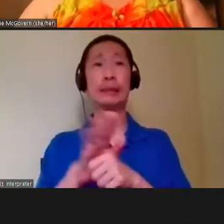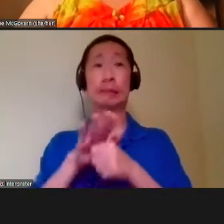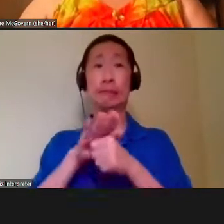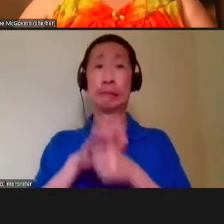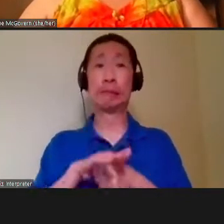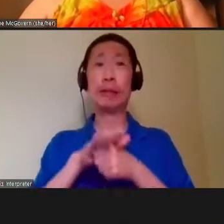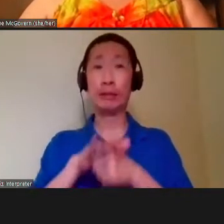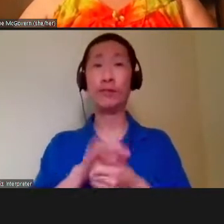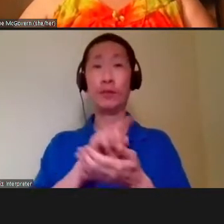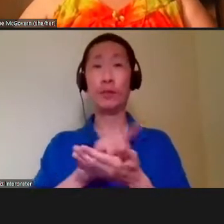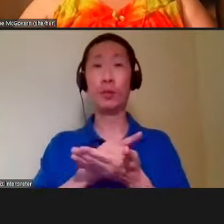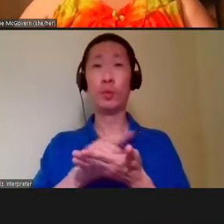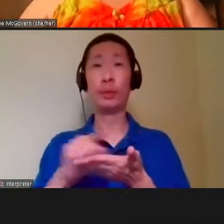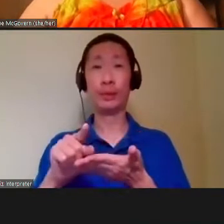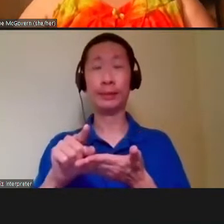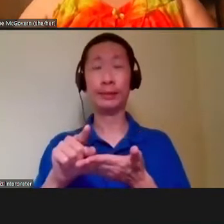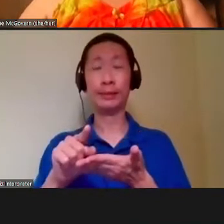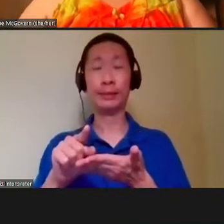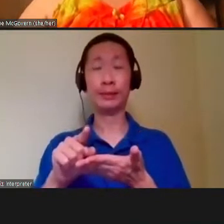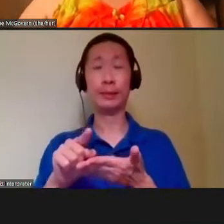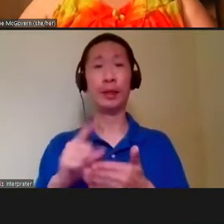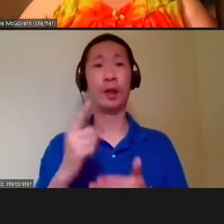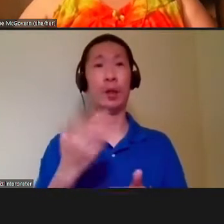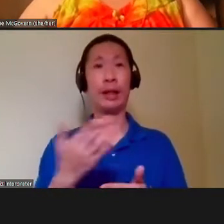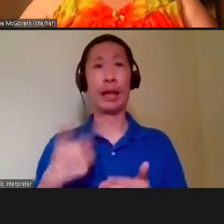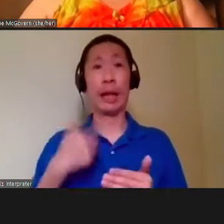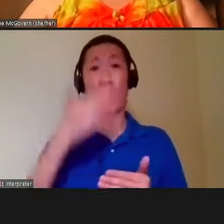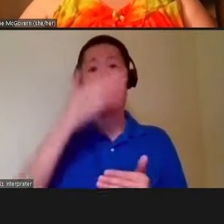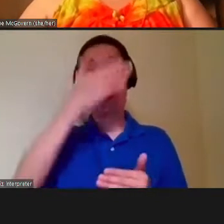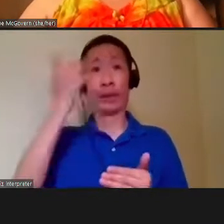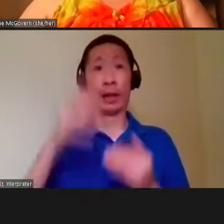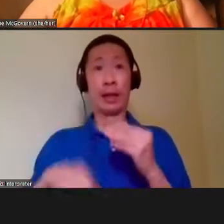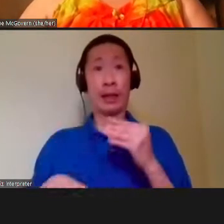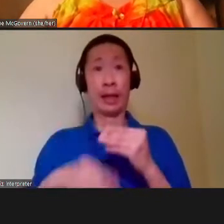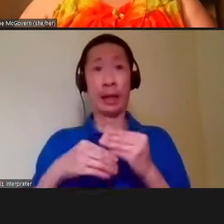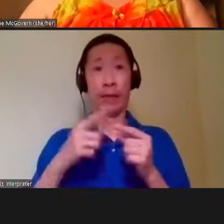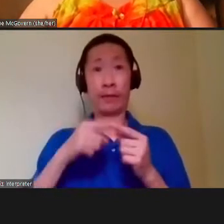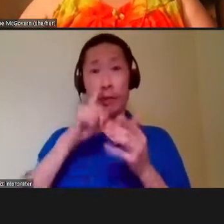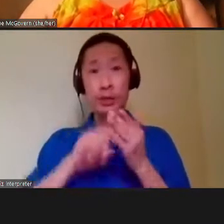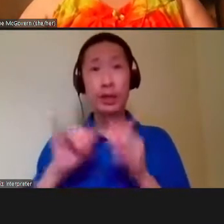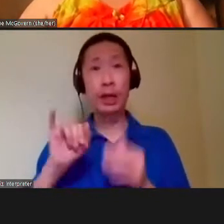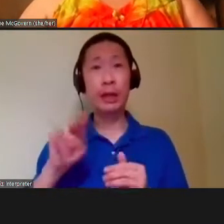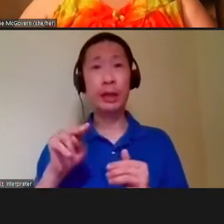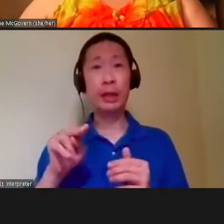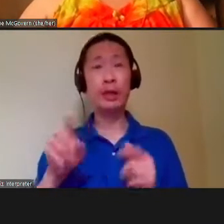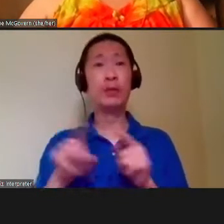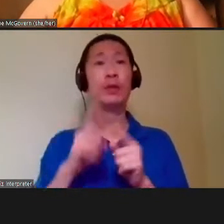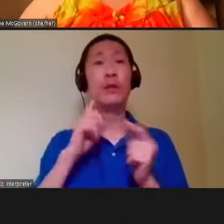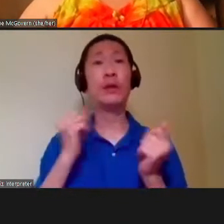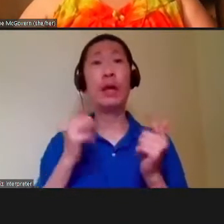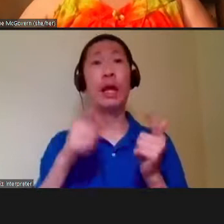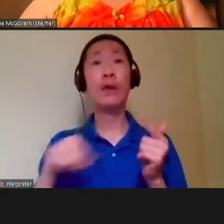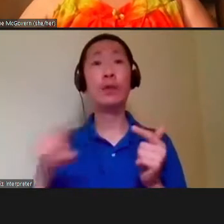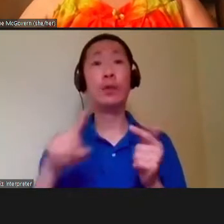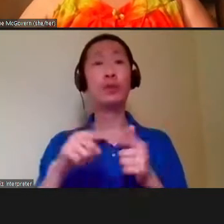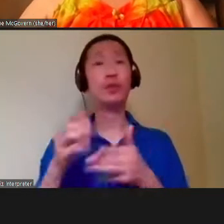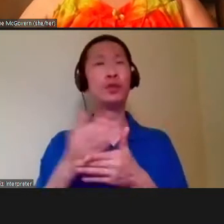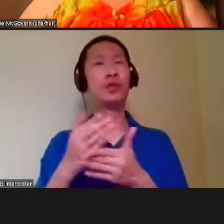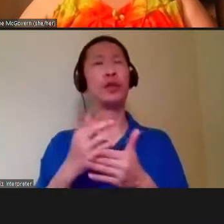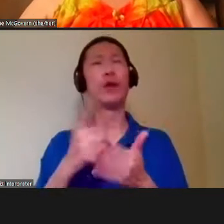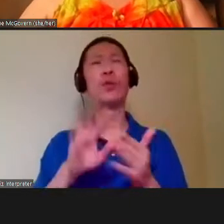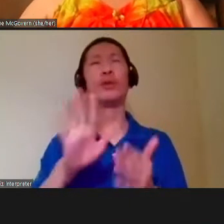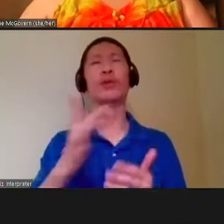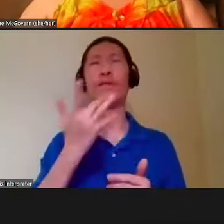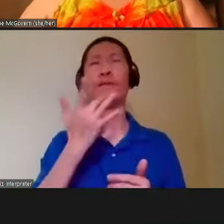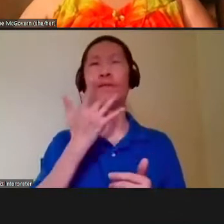stressful week. One thing that I forgot to add for the check-in is also for everyone to share what your